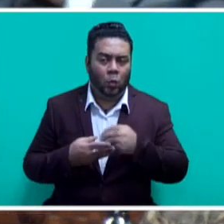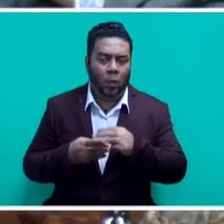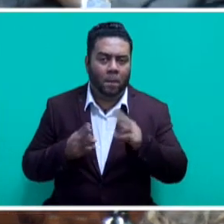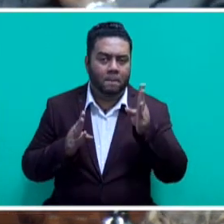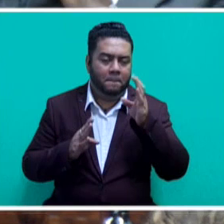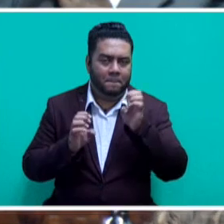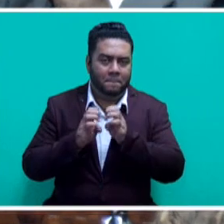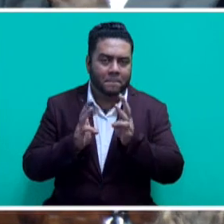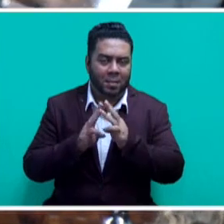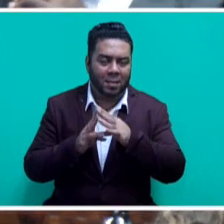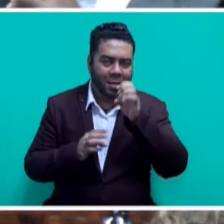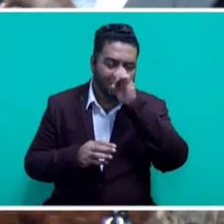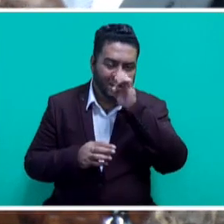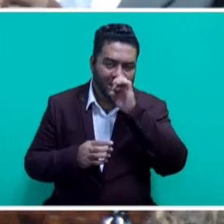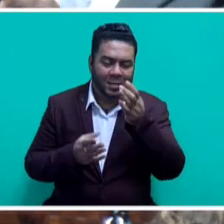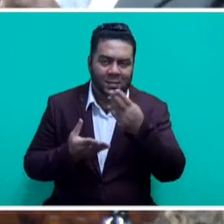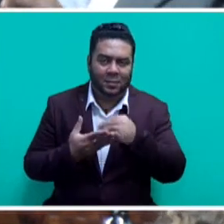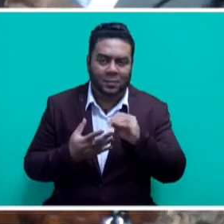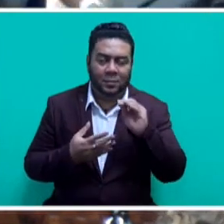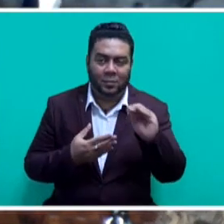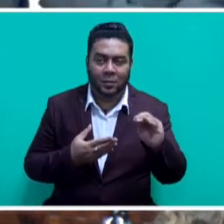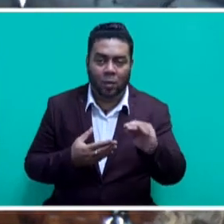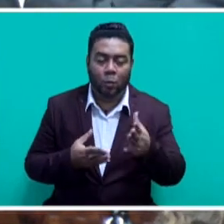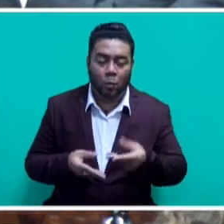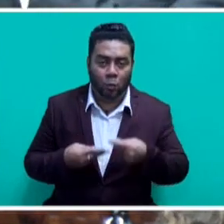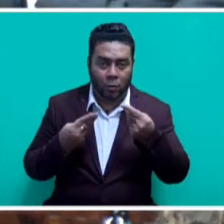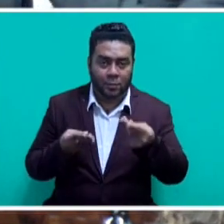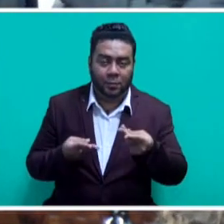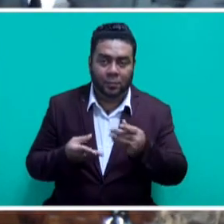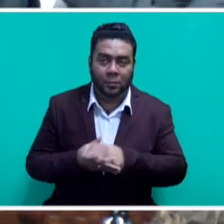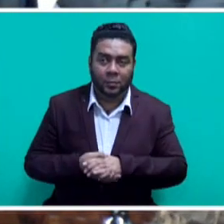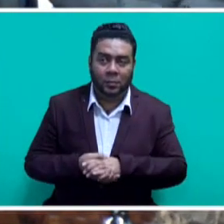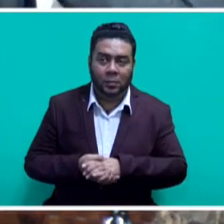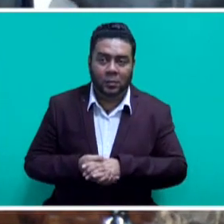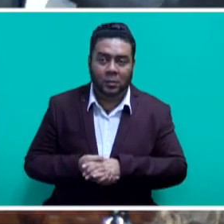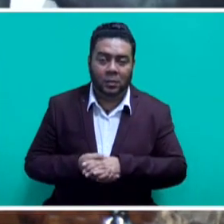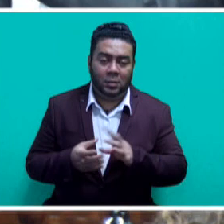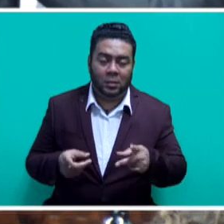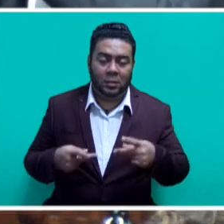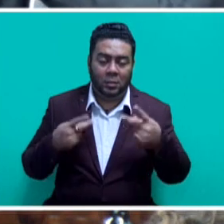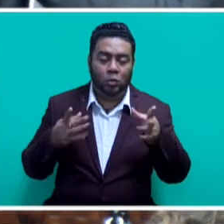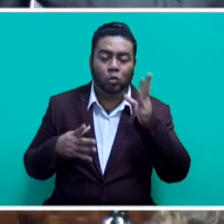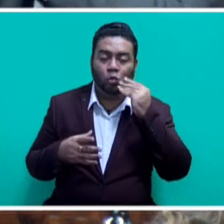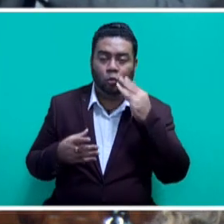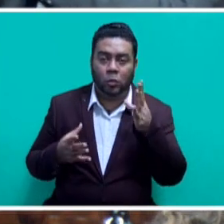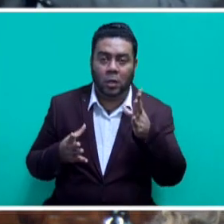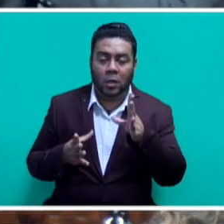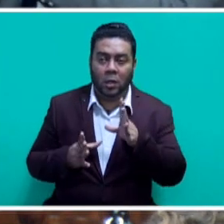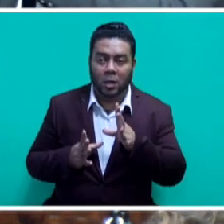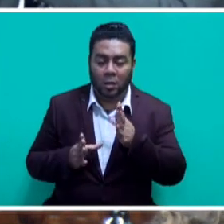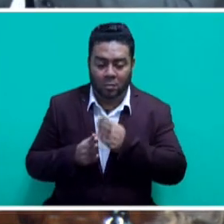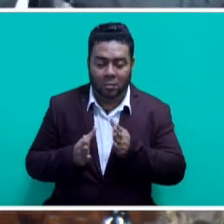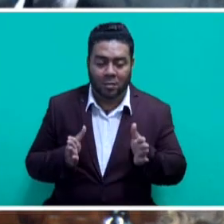affairs. The proposed budget reflects our commitment to revitalize and enhance the sugar industry, which has a vital role